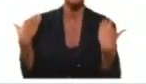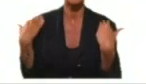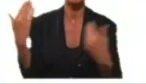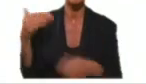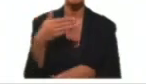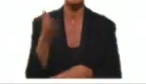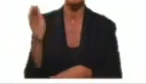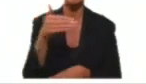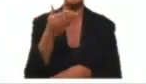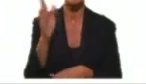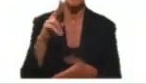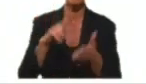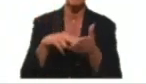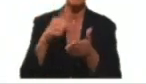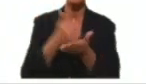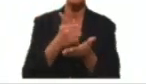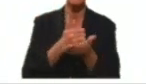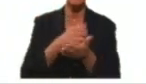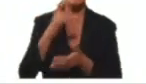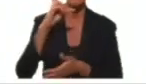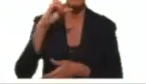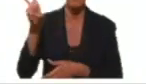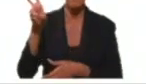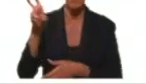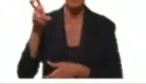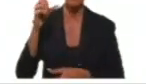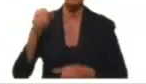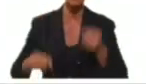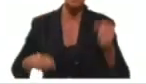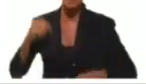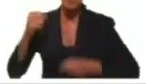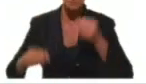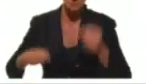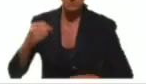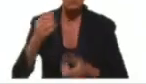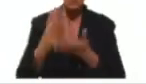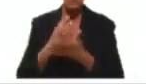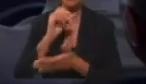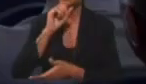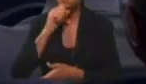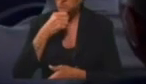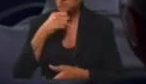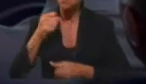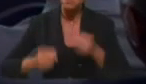seniors. There's a large parking lot near the sporting complex, but I thought I was running here to get a picture because I thought this is wonderful that